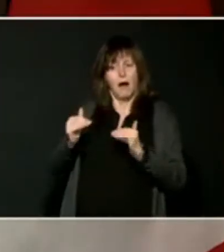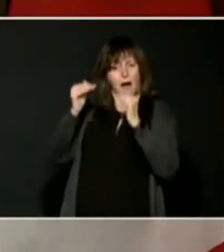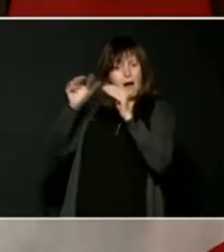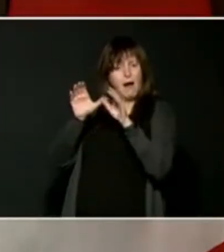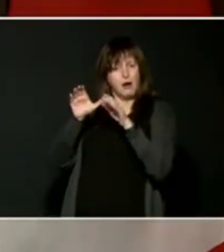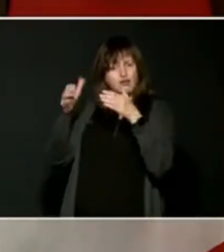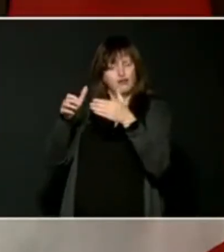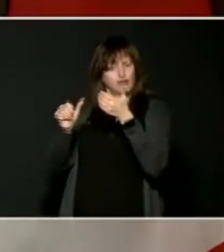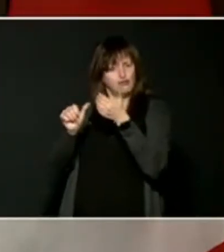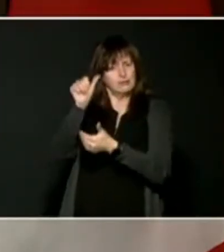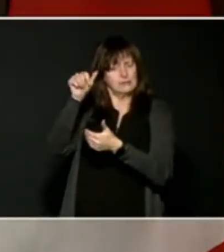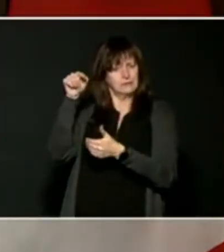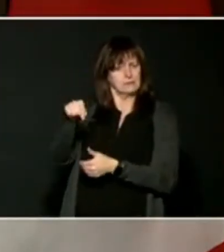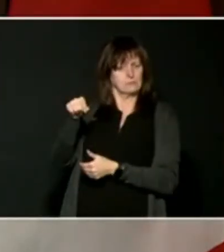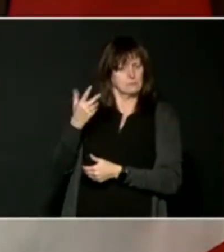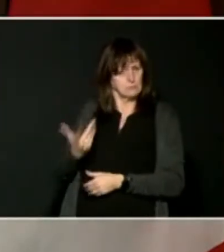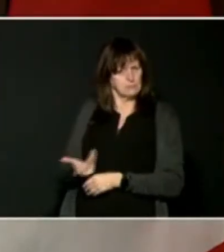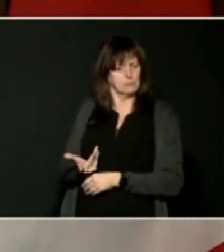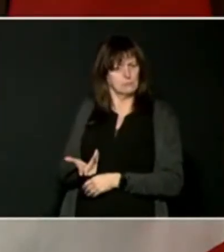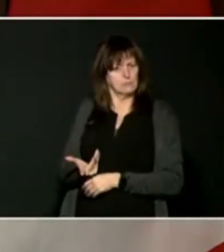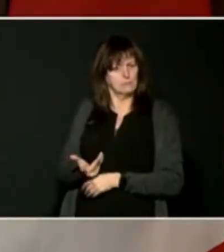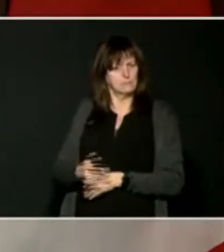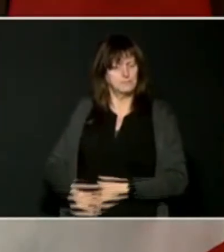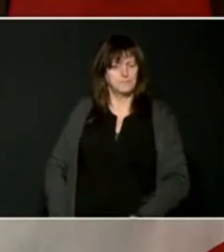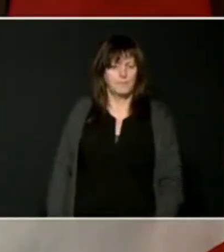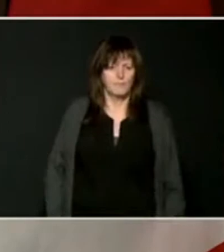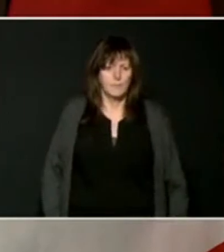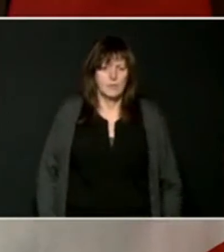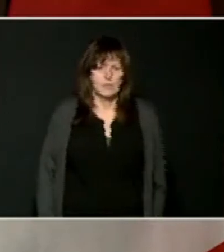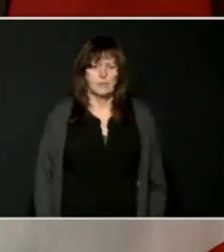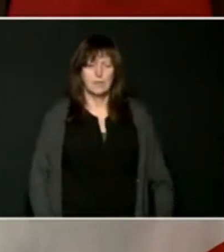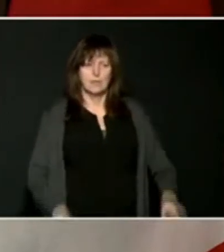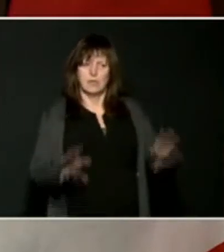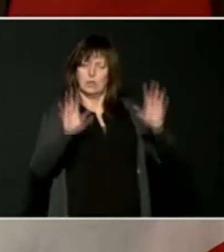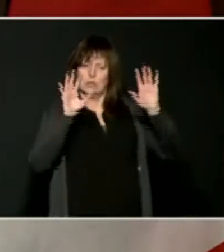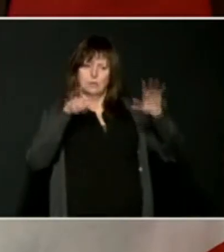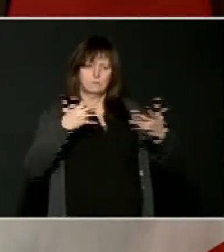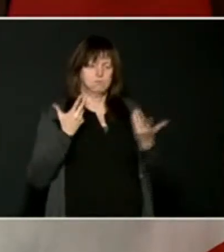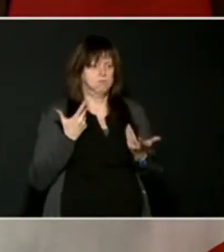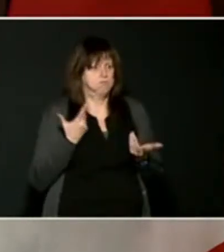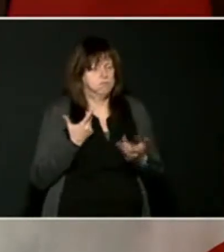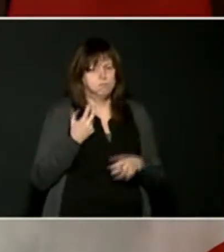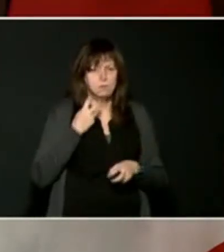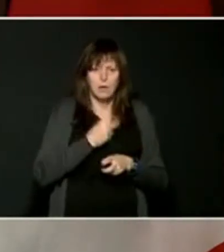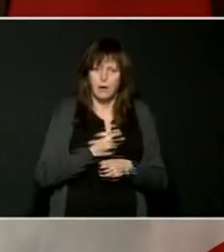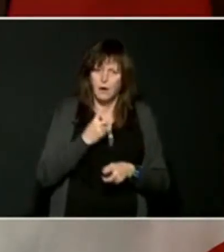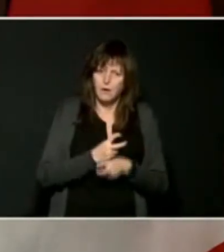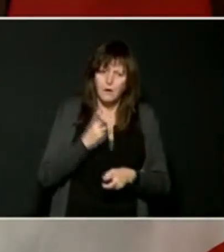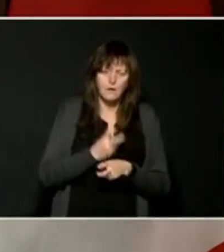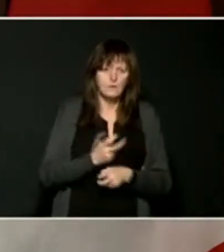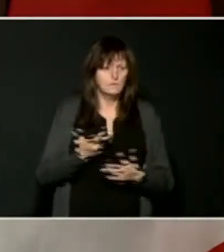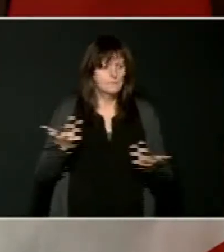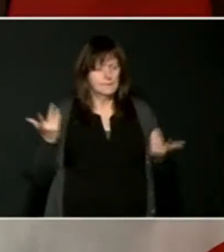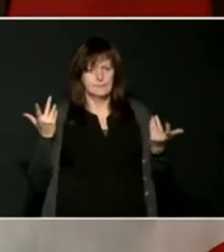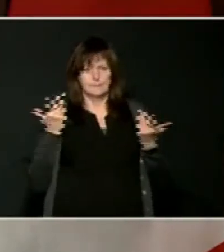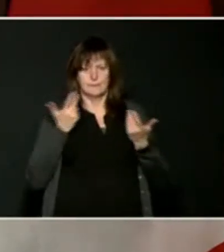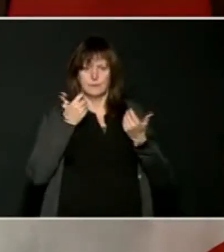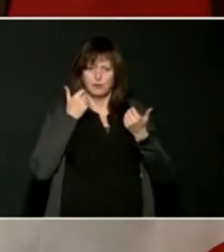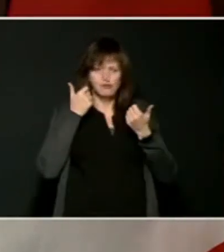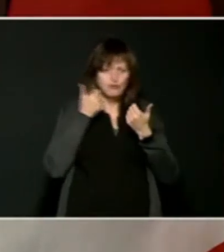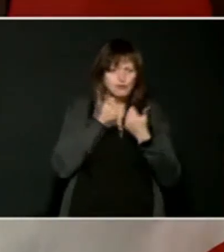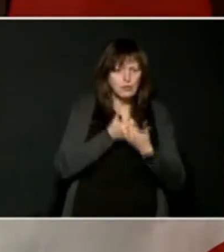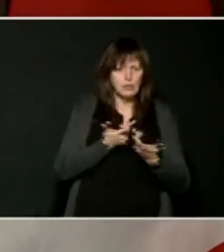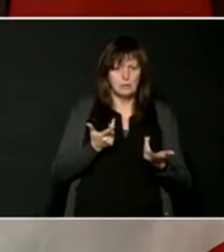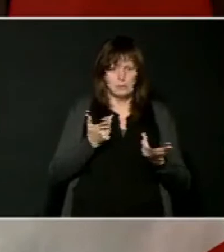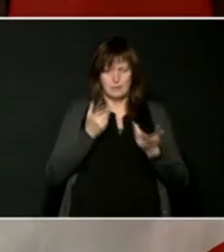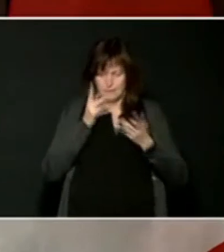So it's really a ground game right now. You need to use innovative techniques. You need to support people in getting out to the vaccines. You